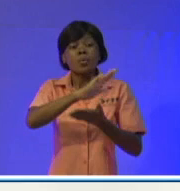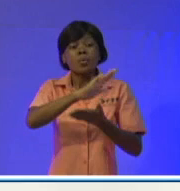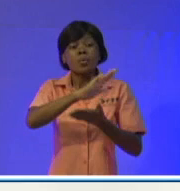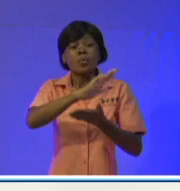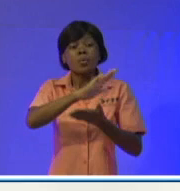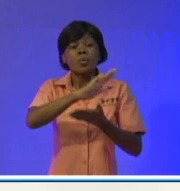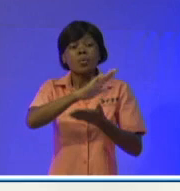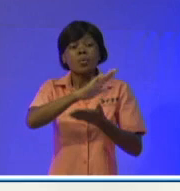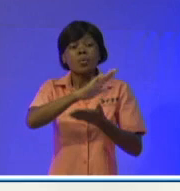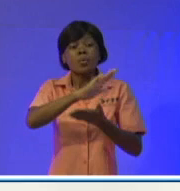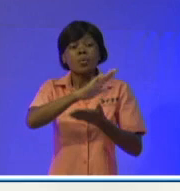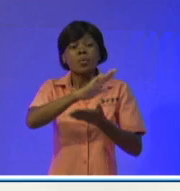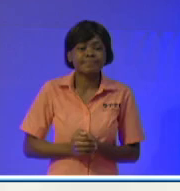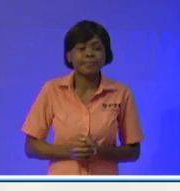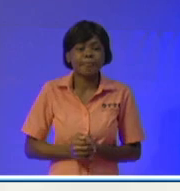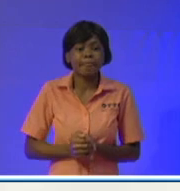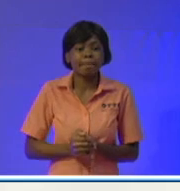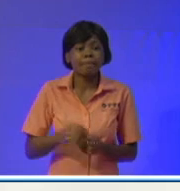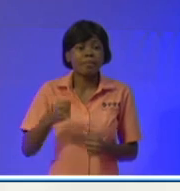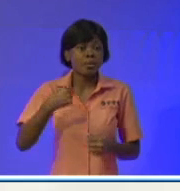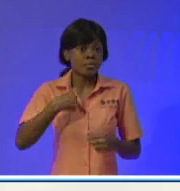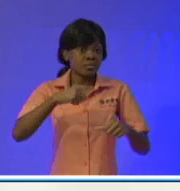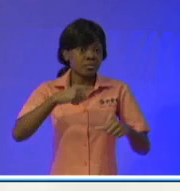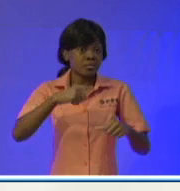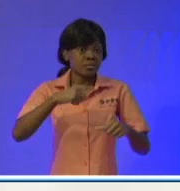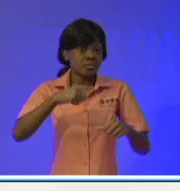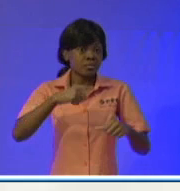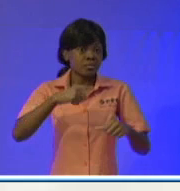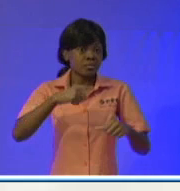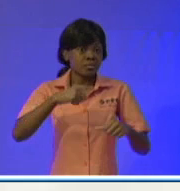but I will go straight into the clinical update